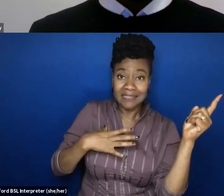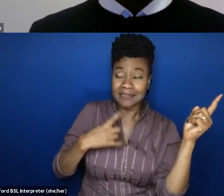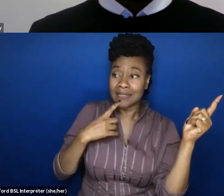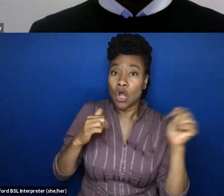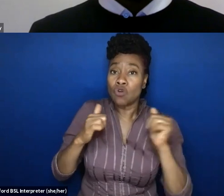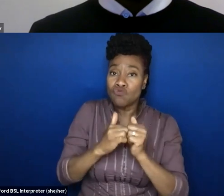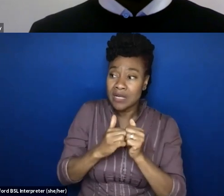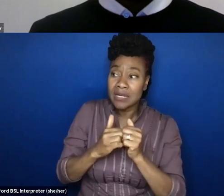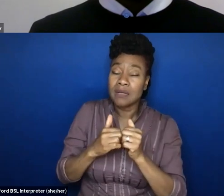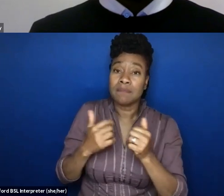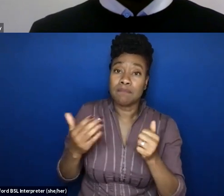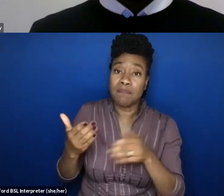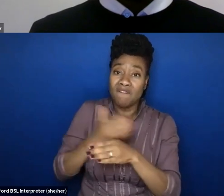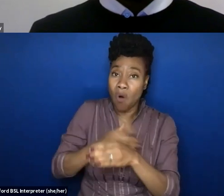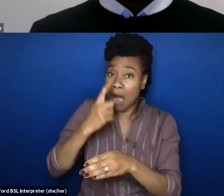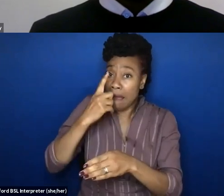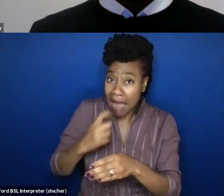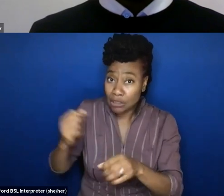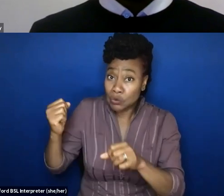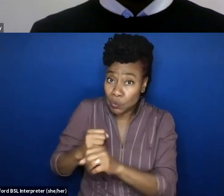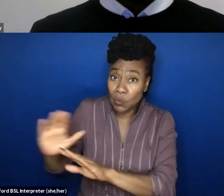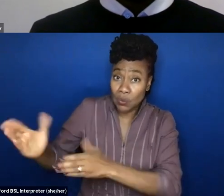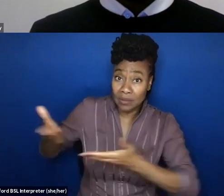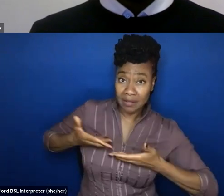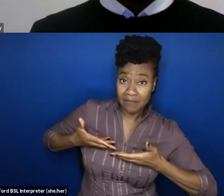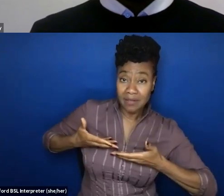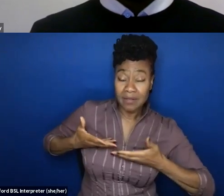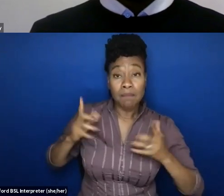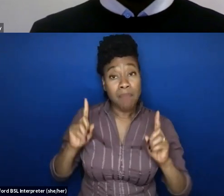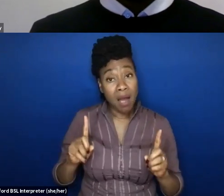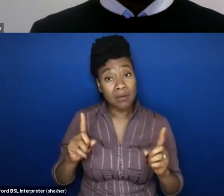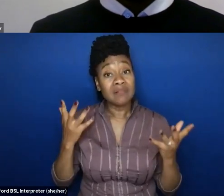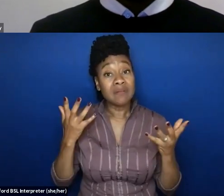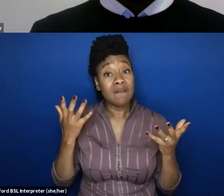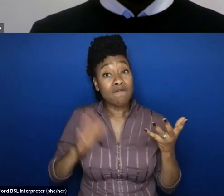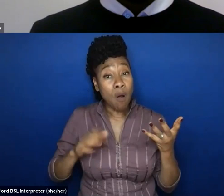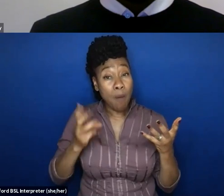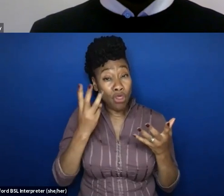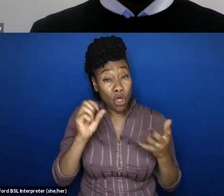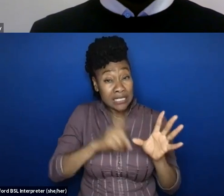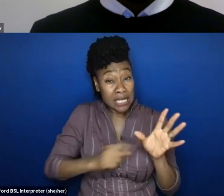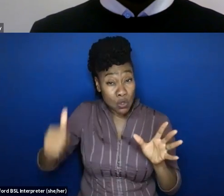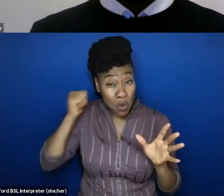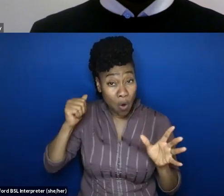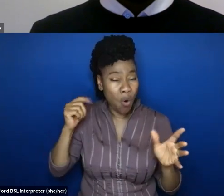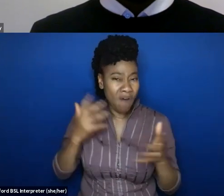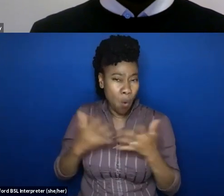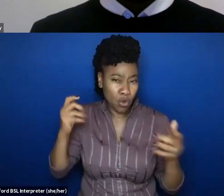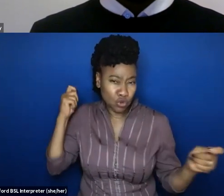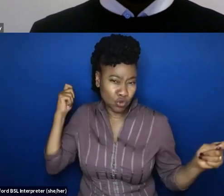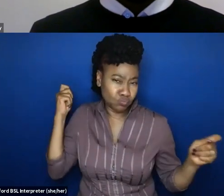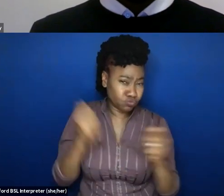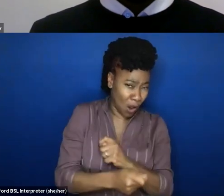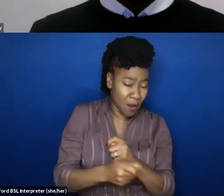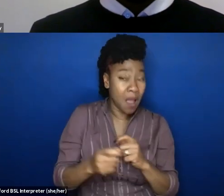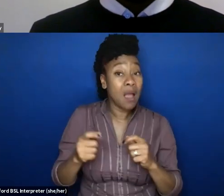I think it's changed a lot, and it's probably changed a lot from your time, but there's still a long way to go. So